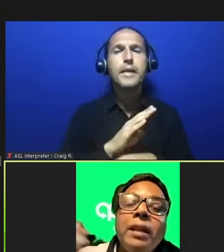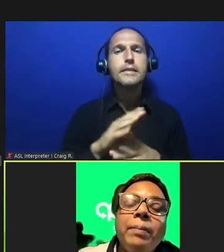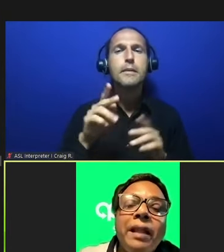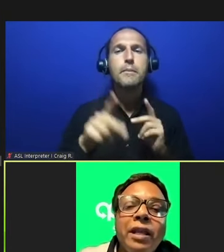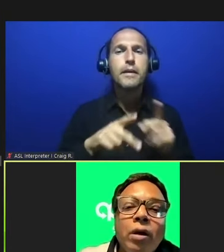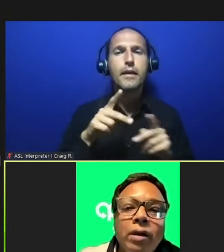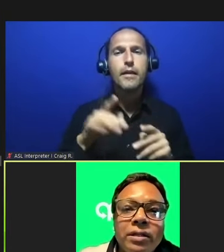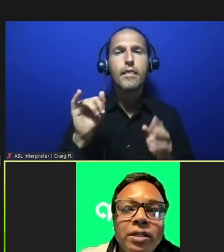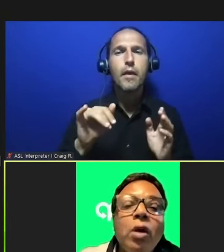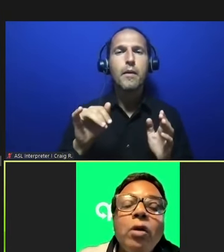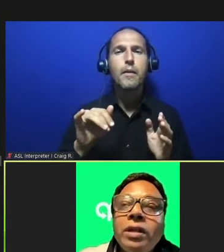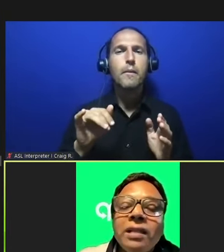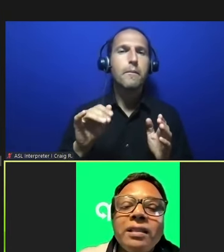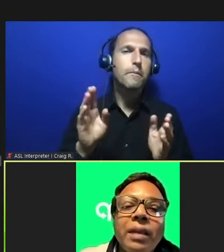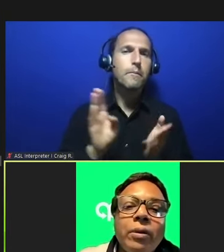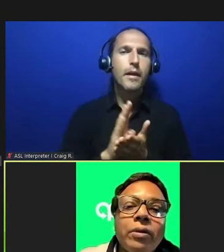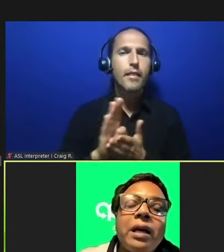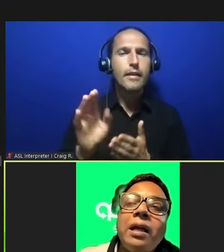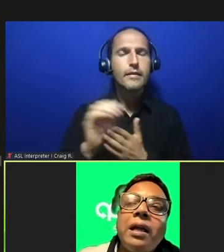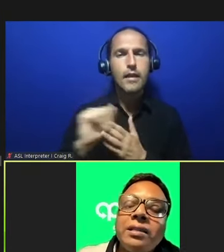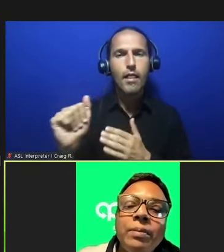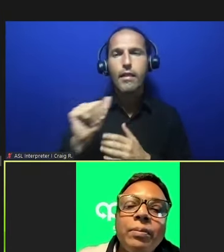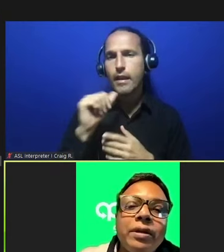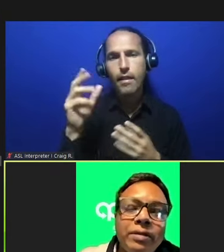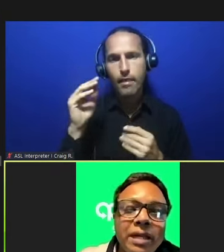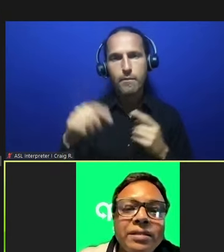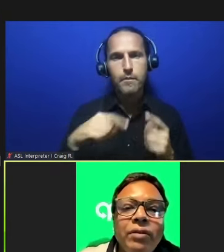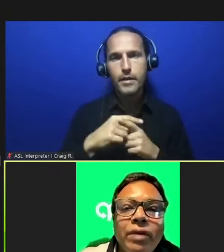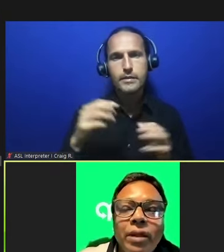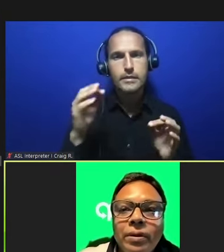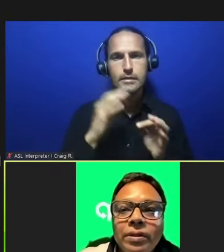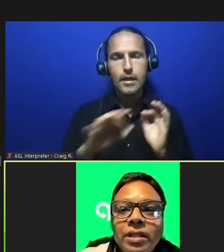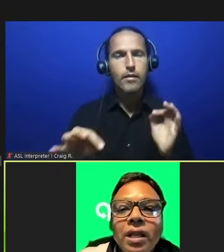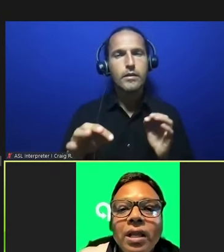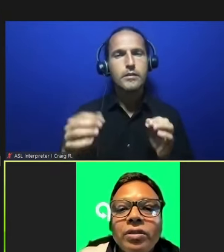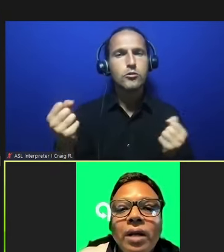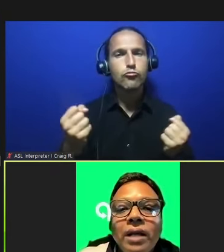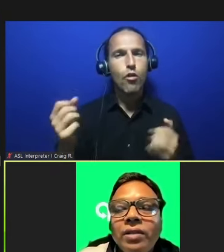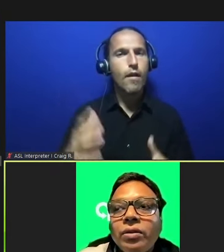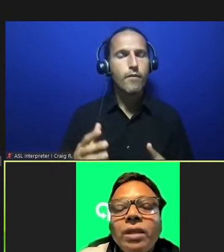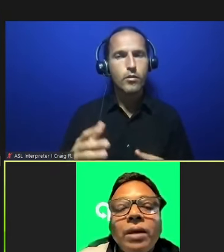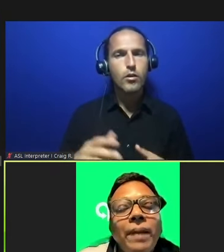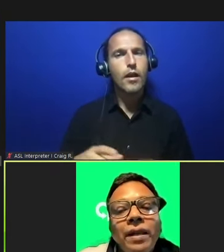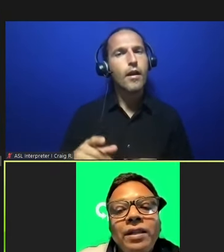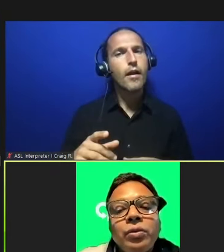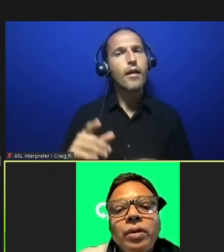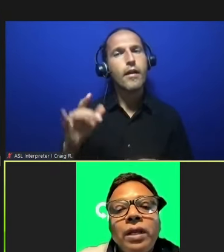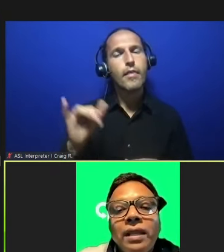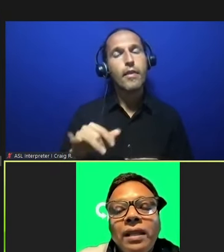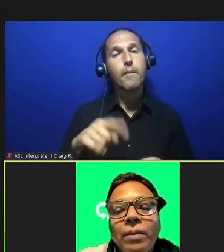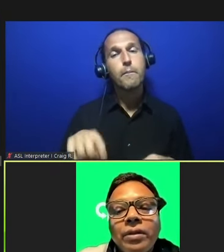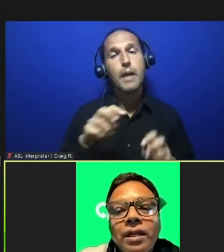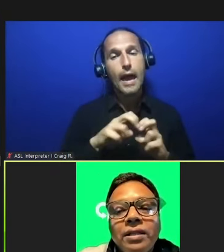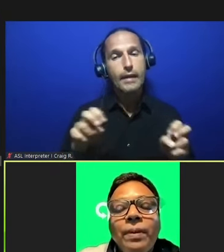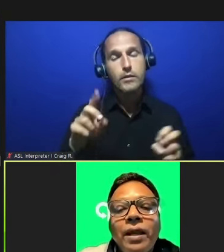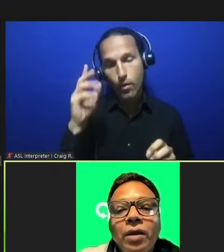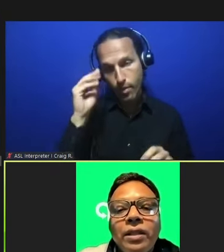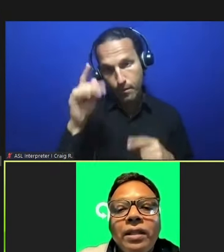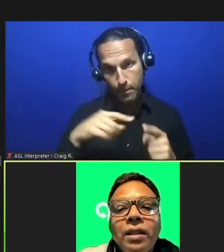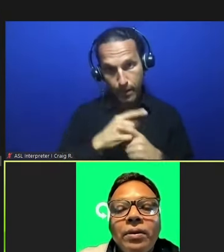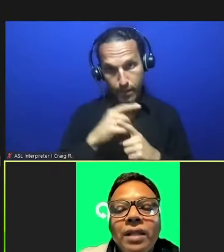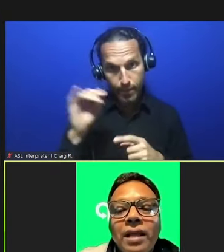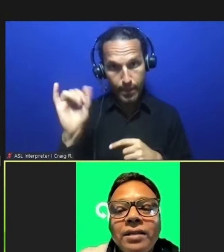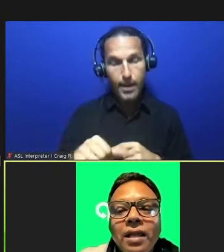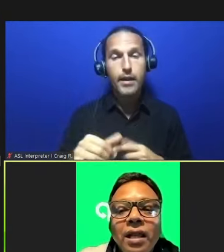are million, billion dollars. Not think about the simple taxi drivers. So I think so the panelists will think about that. The planner will